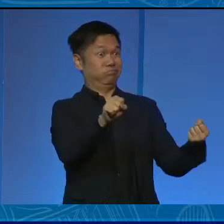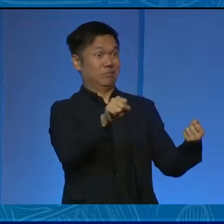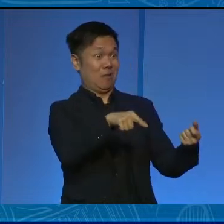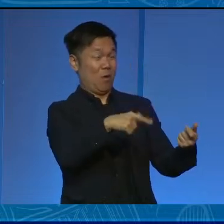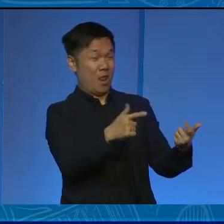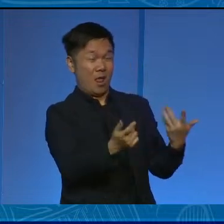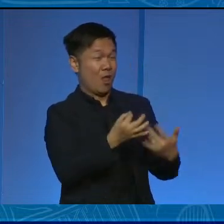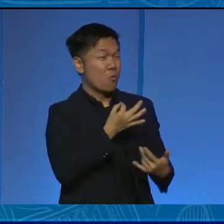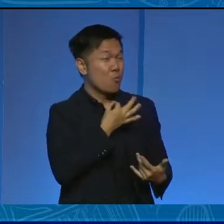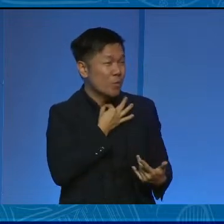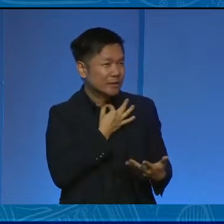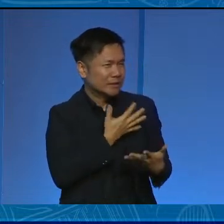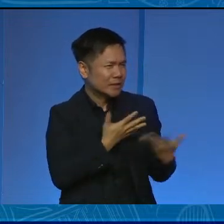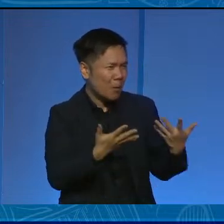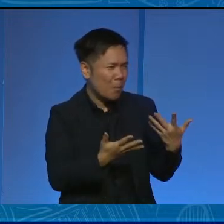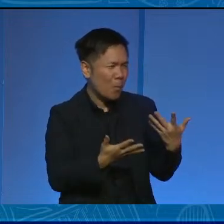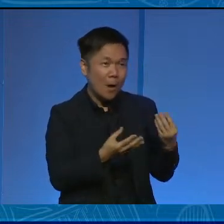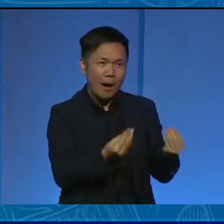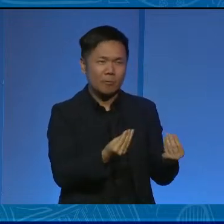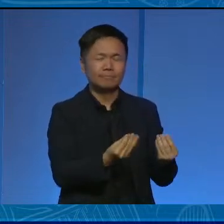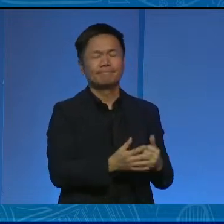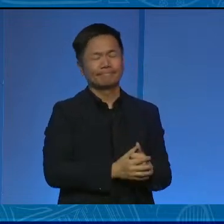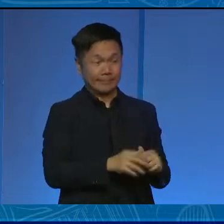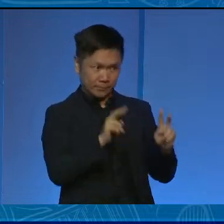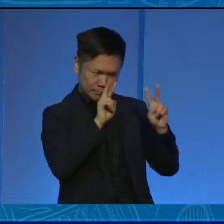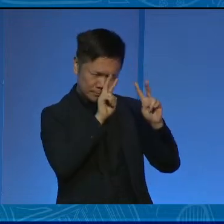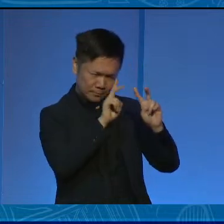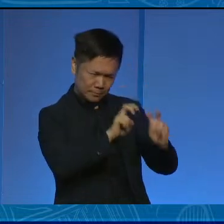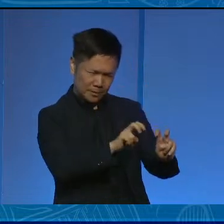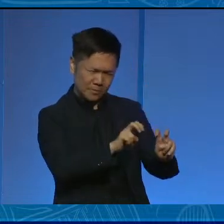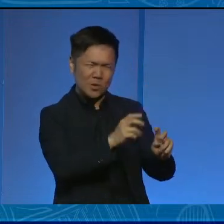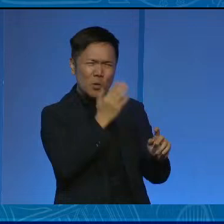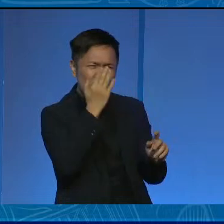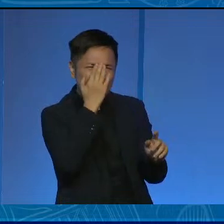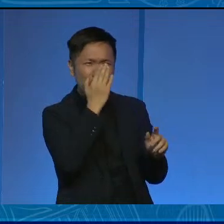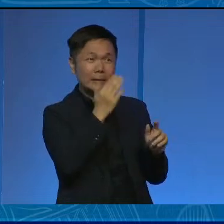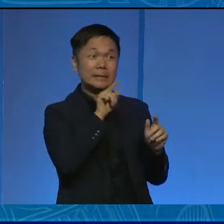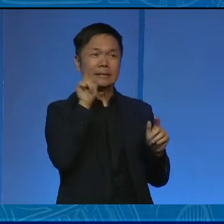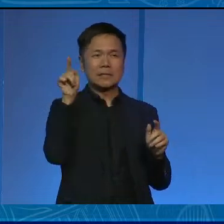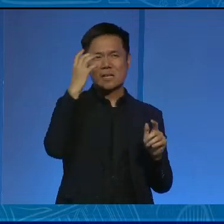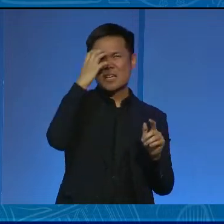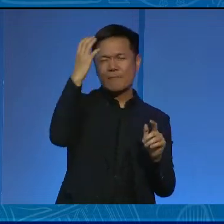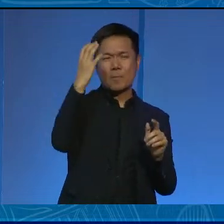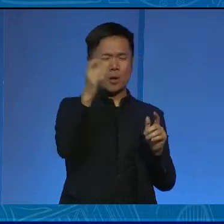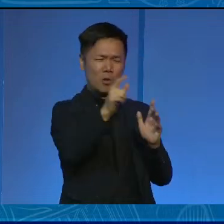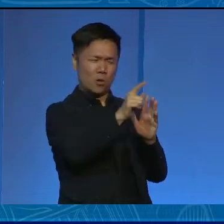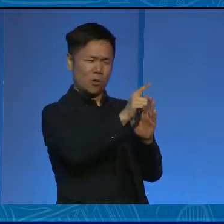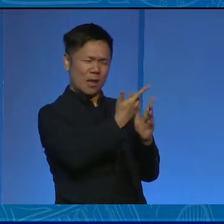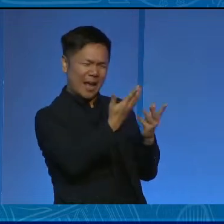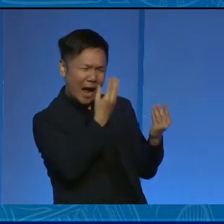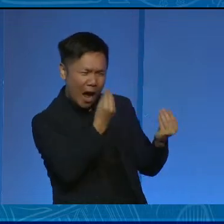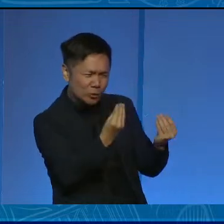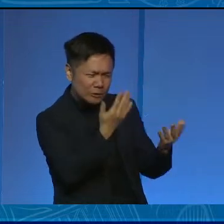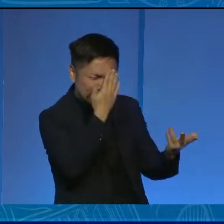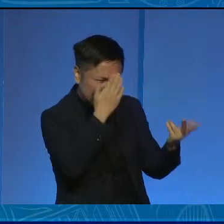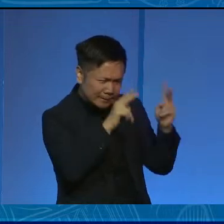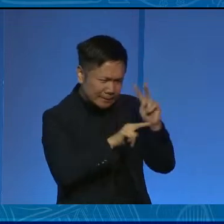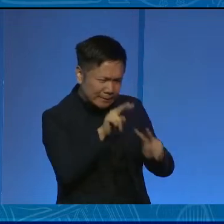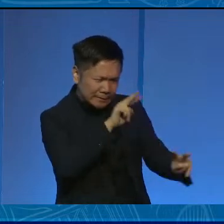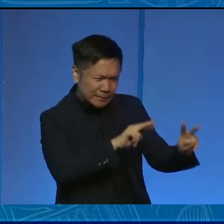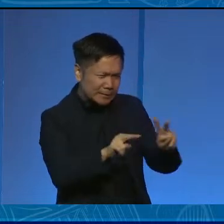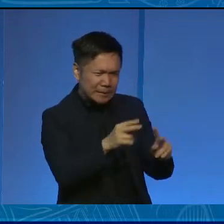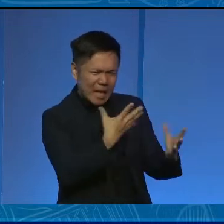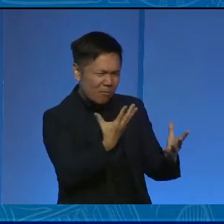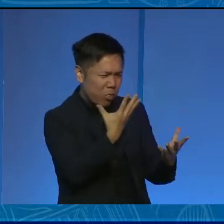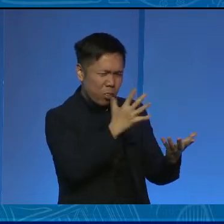dimensions needs to be fast-tracked together with a stronger accounting of loss and damage. This knowledge is